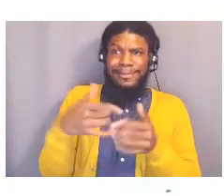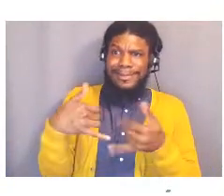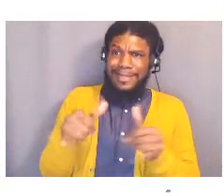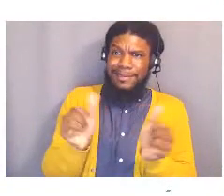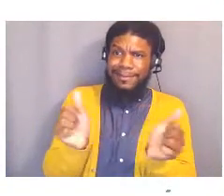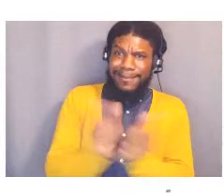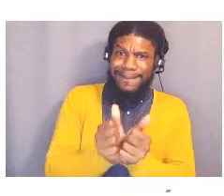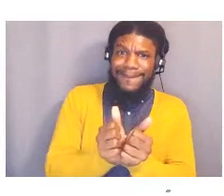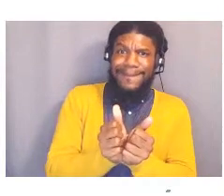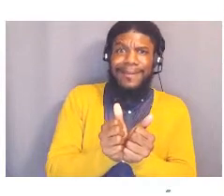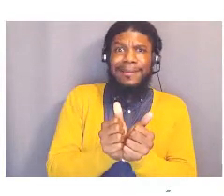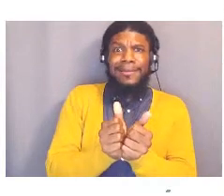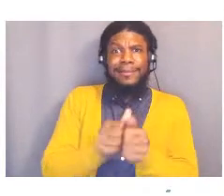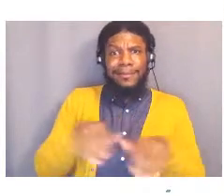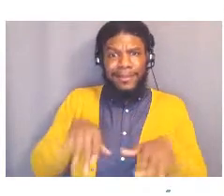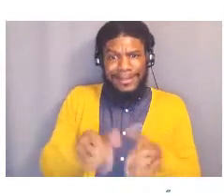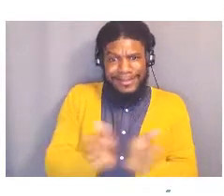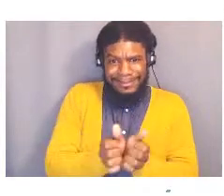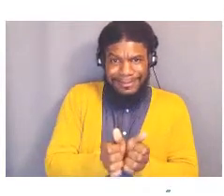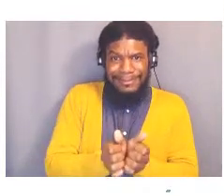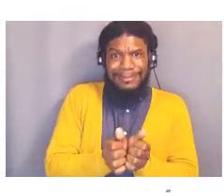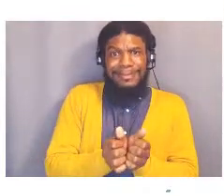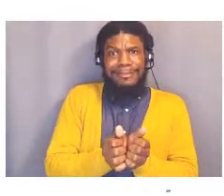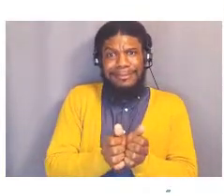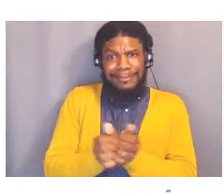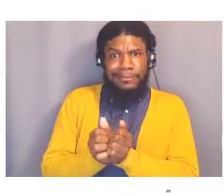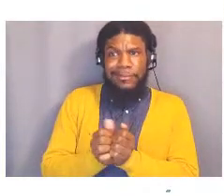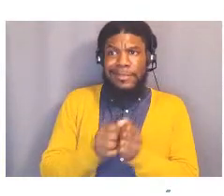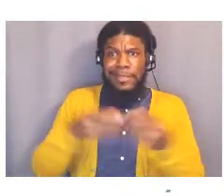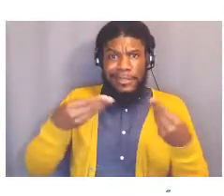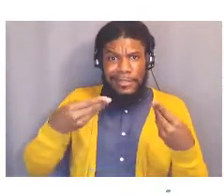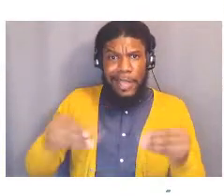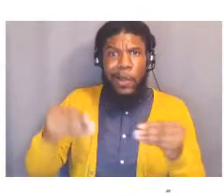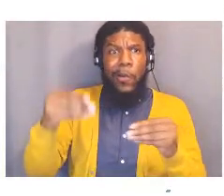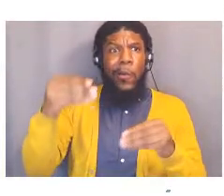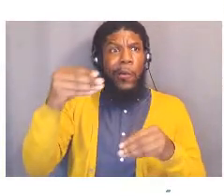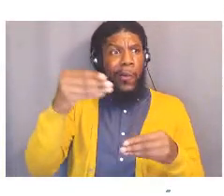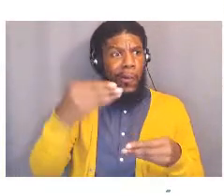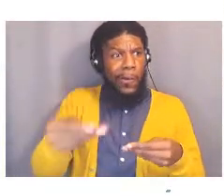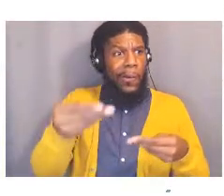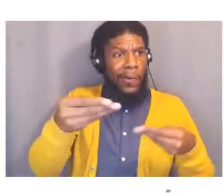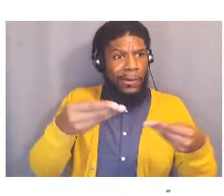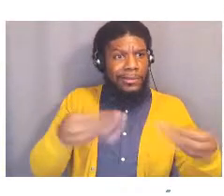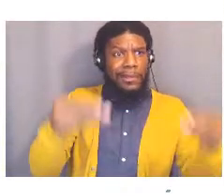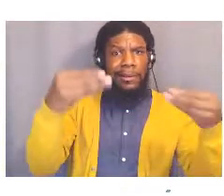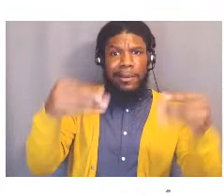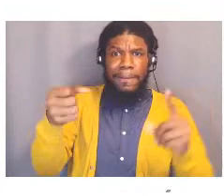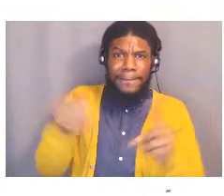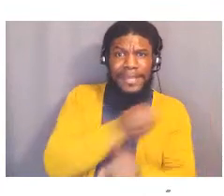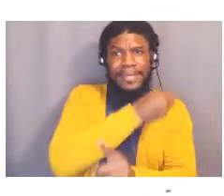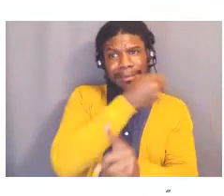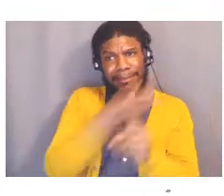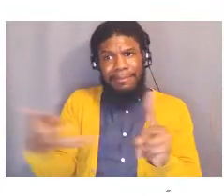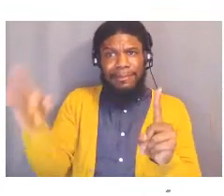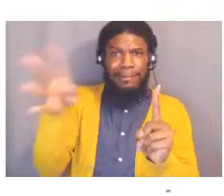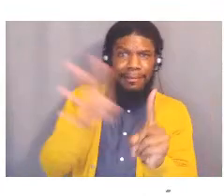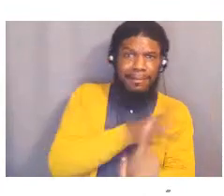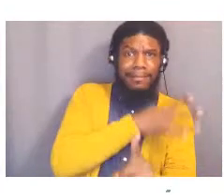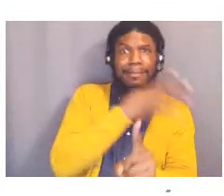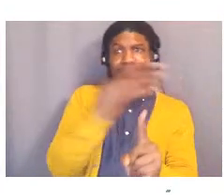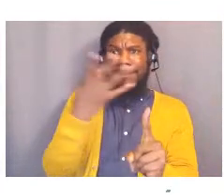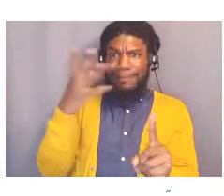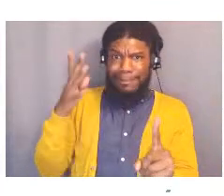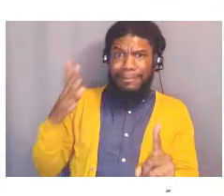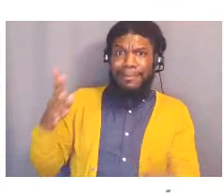We was enslaved, we was sold, we was beaten, worked hard from can to can. That means from the time